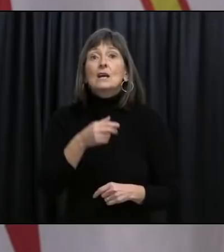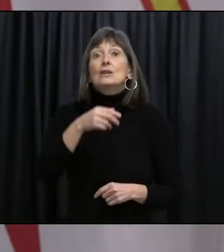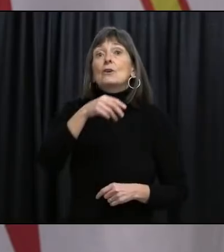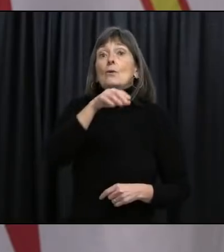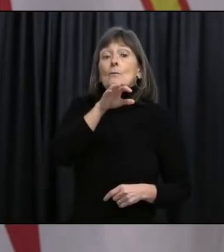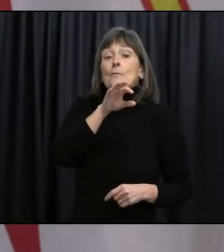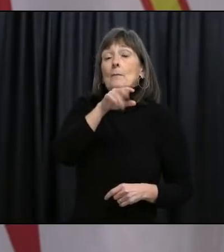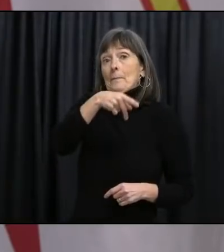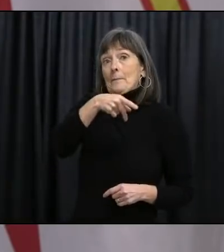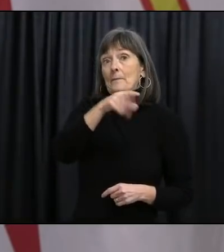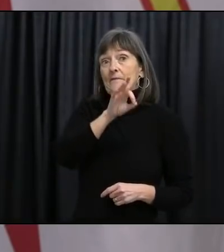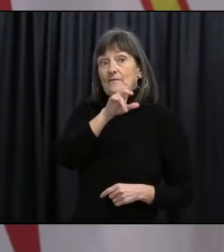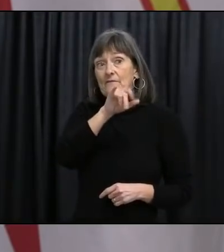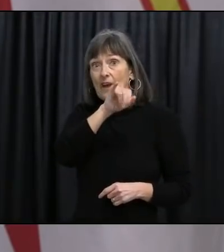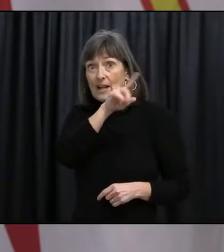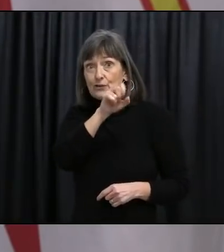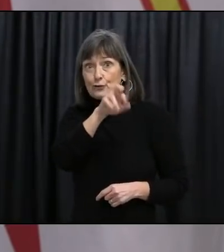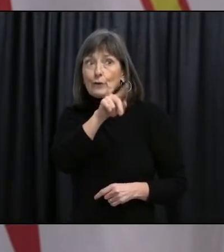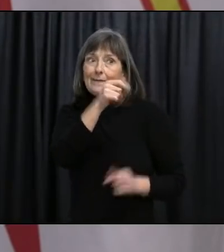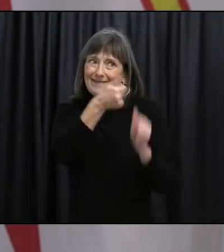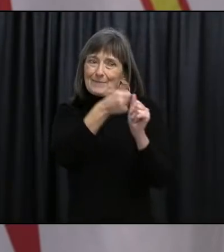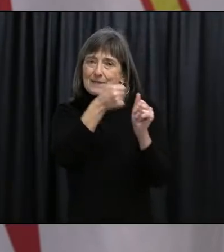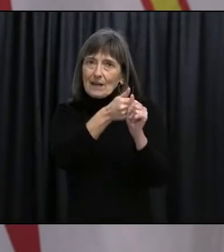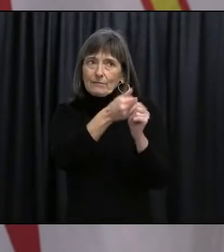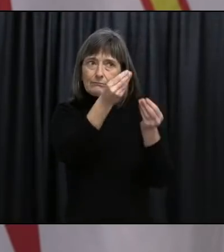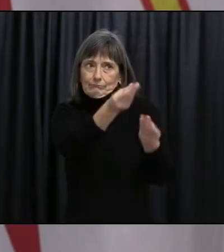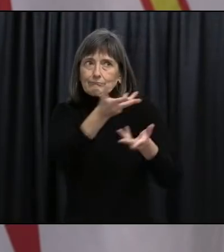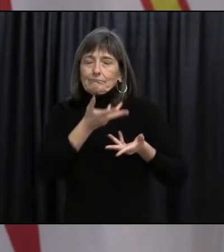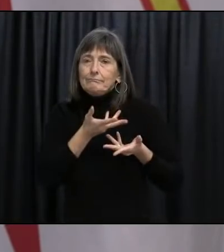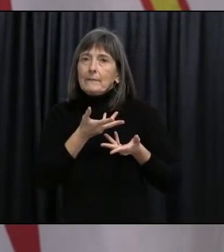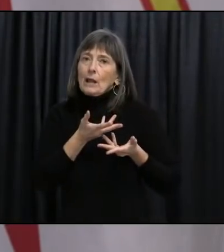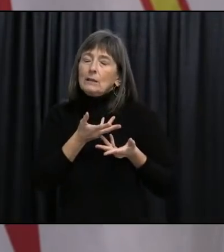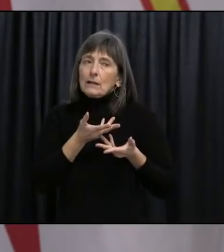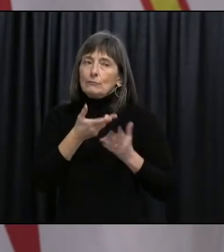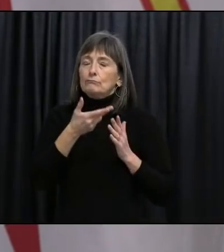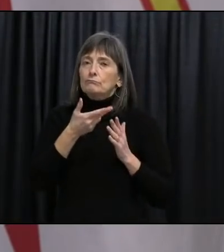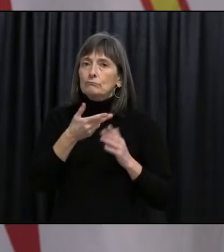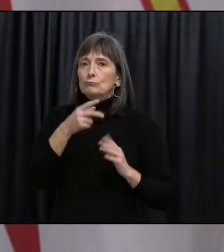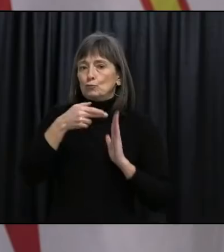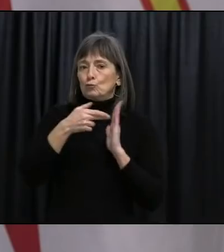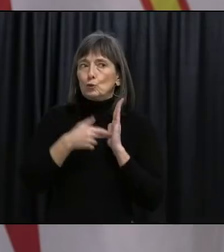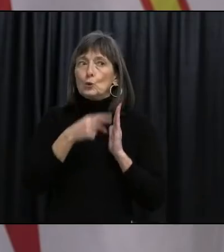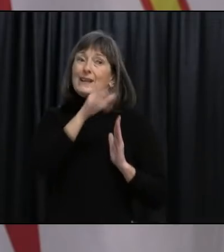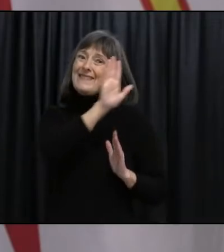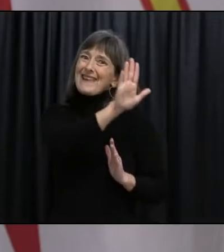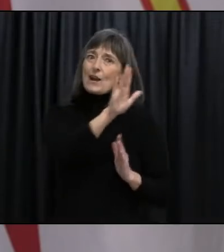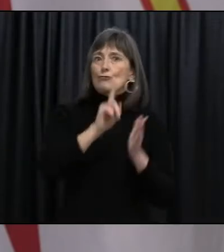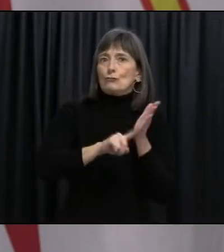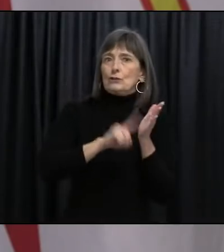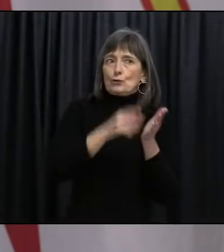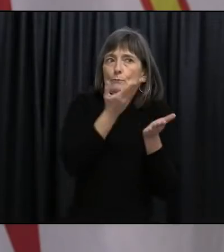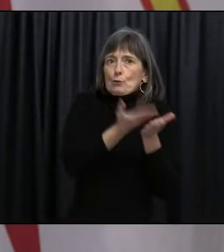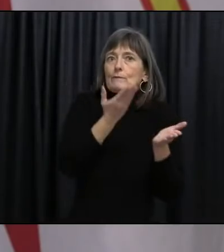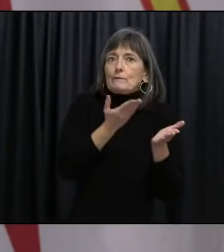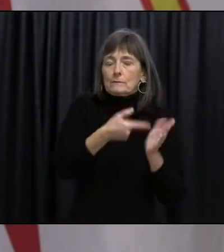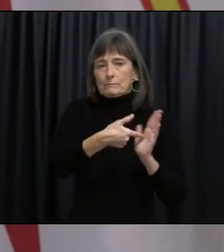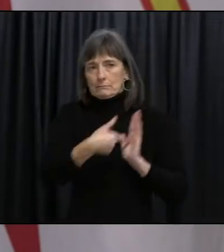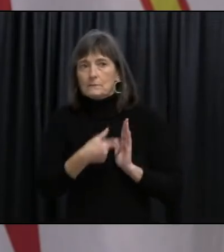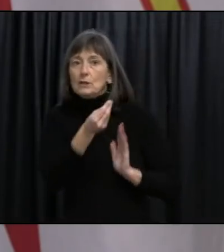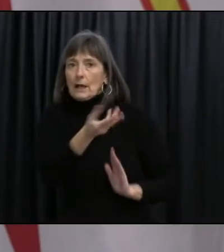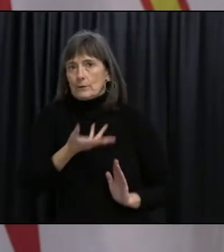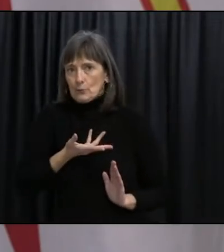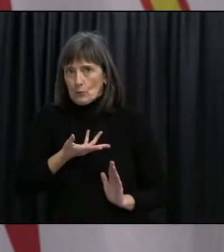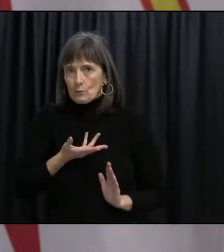Pfizer, made that recommendation at day 21 based on the information that they had. Certainly we